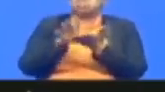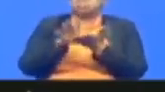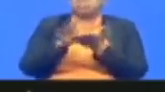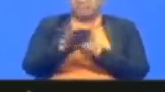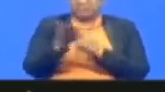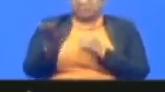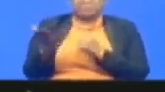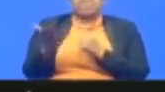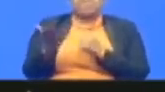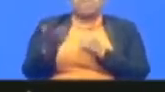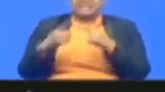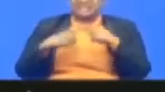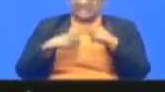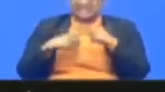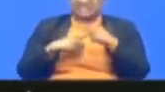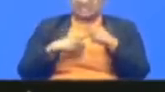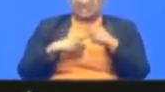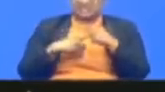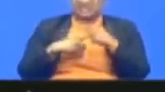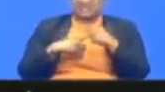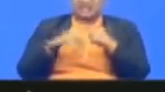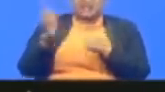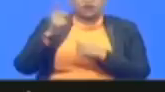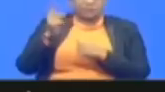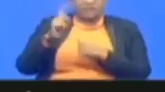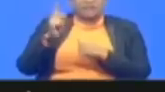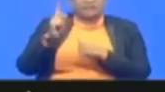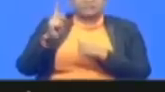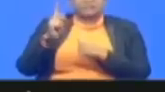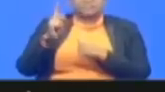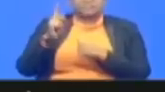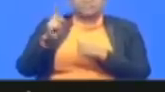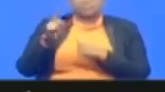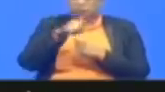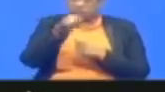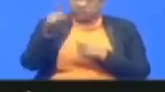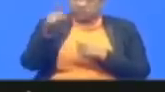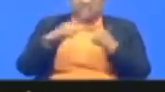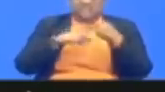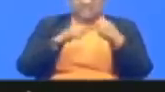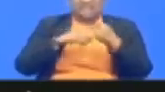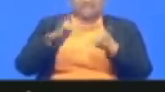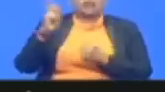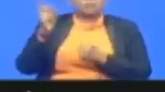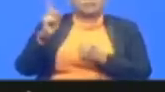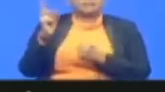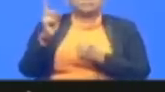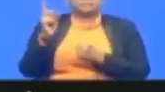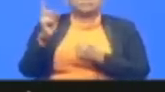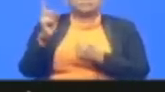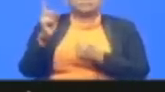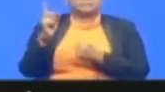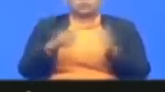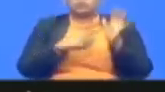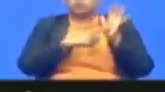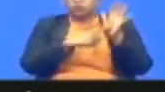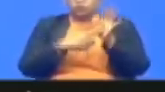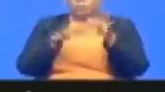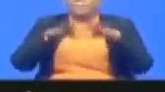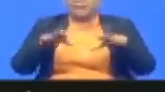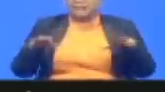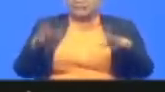six in Nairobi, there were six. Wale sita, walikuwa Nairobi. Walionekana kwa market